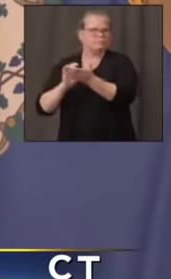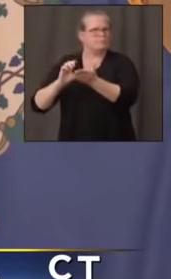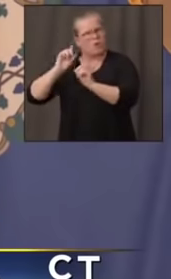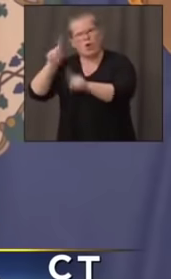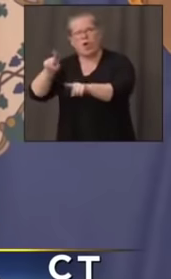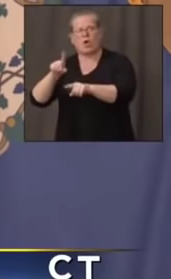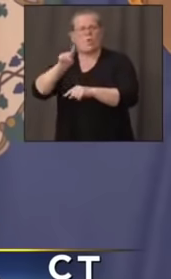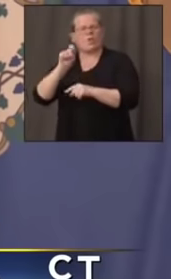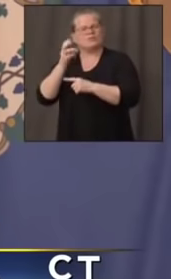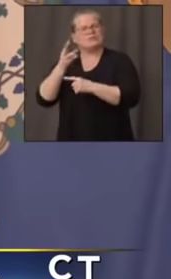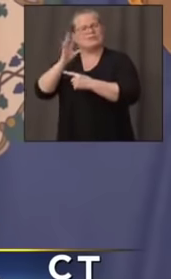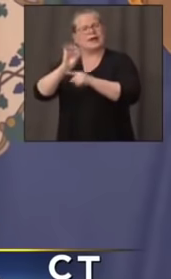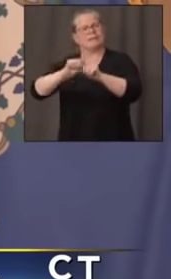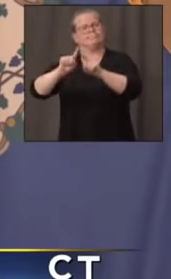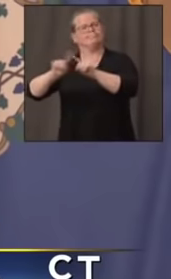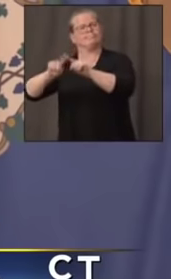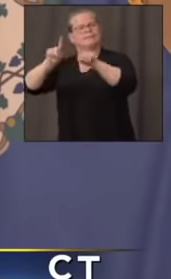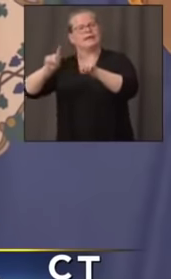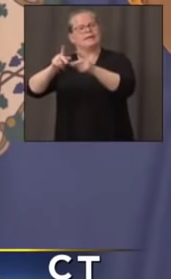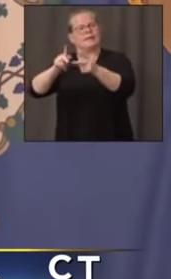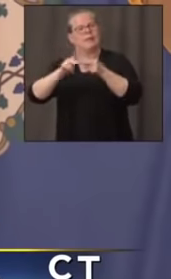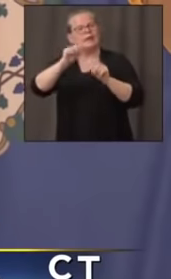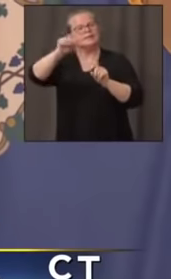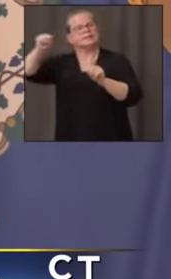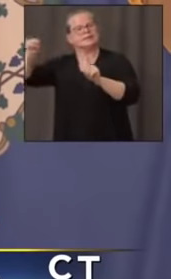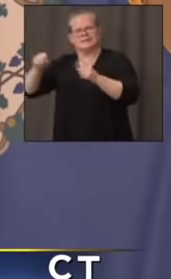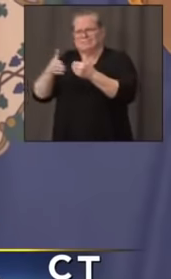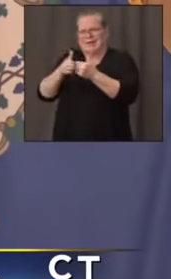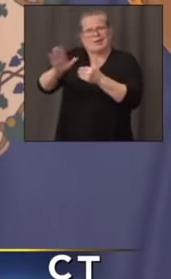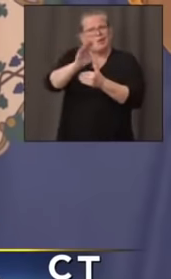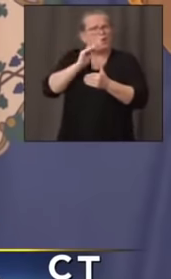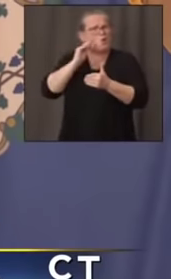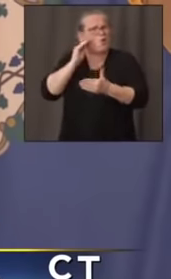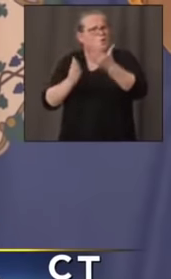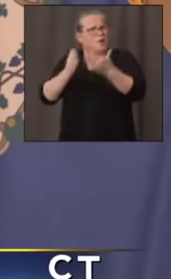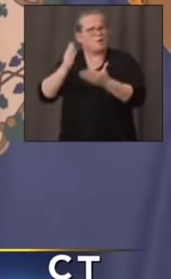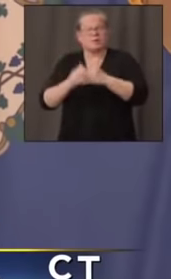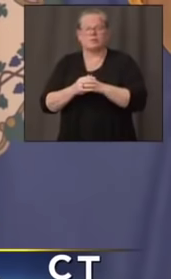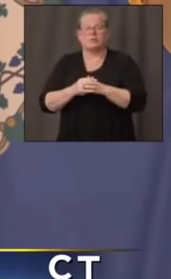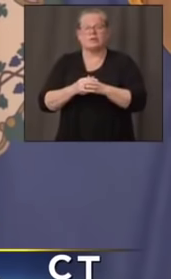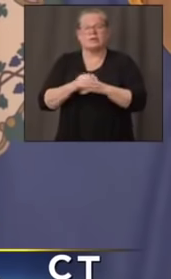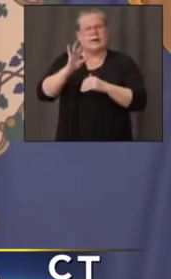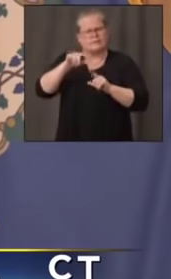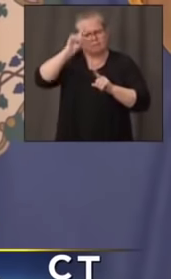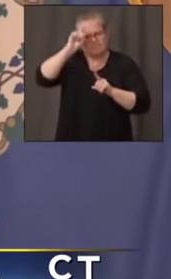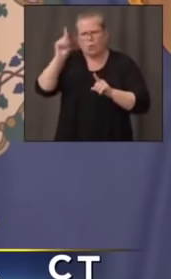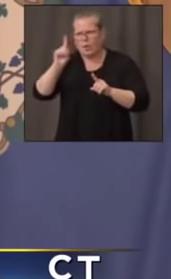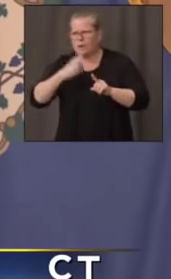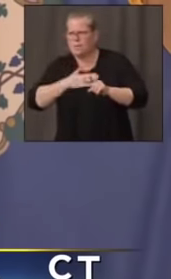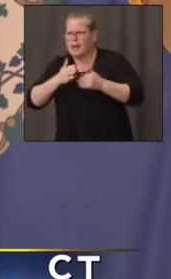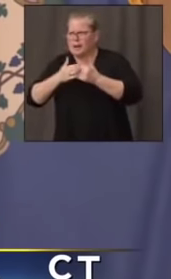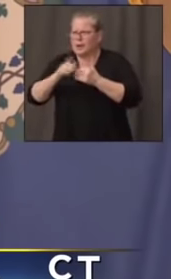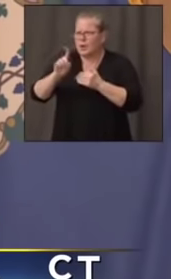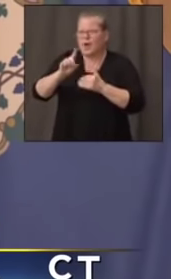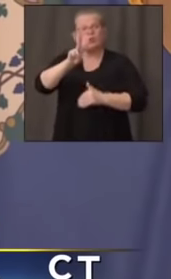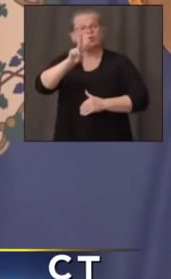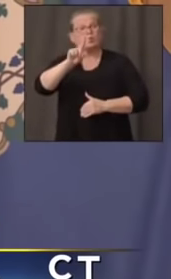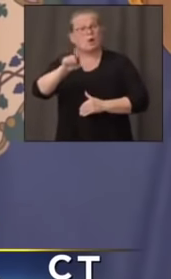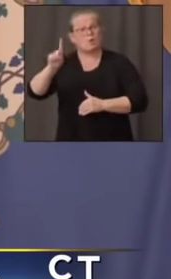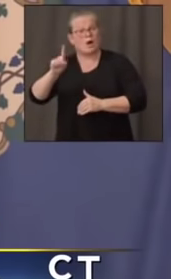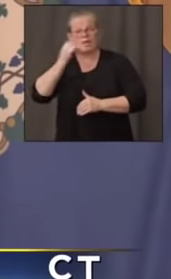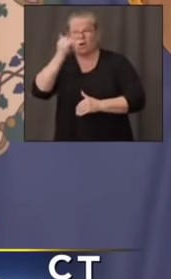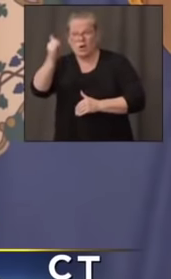be. Some of them you can go right to 211, and you'll find 211 will tell you